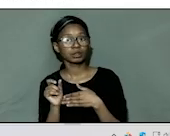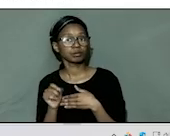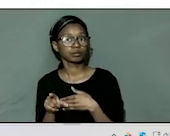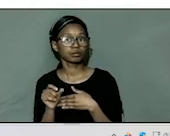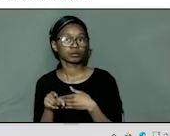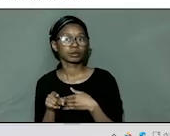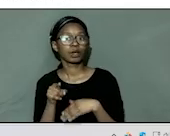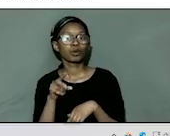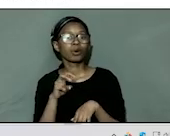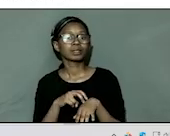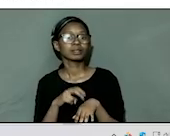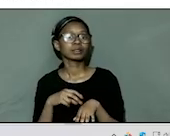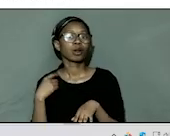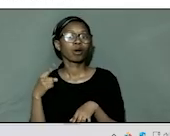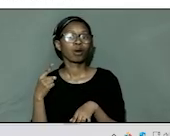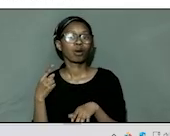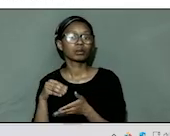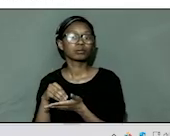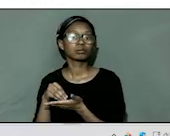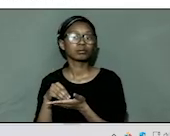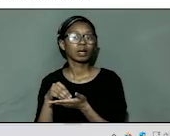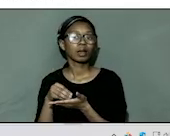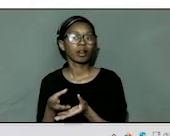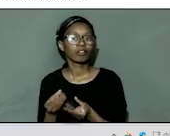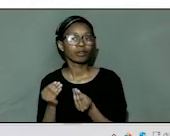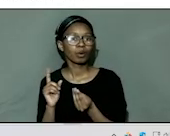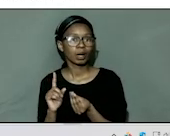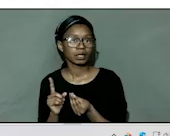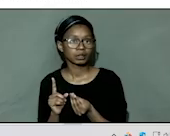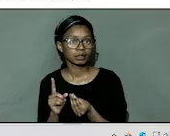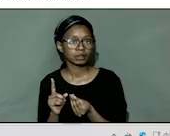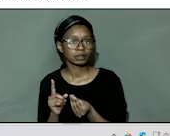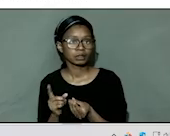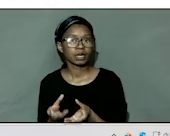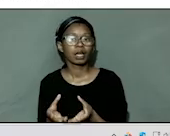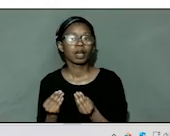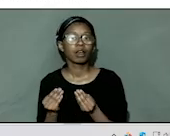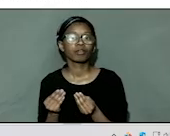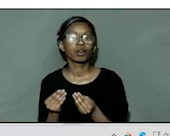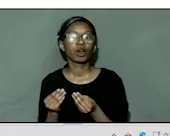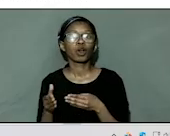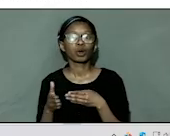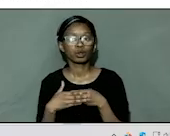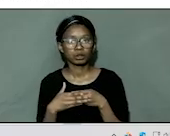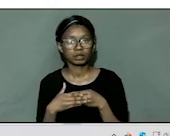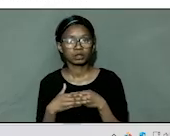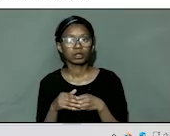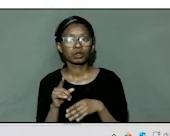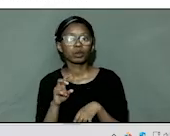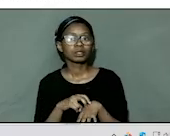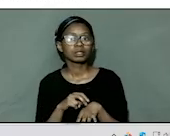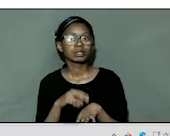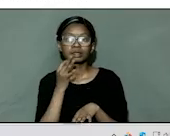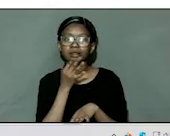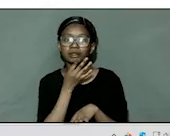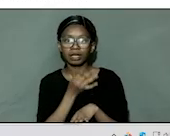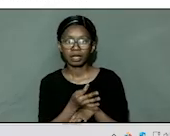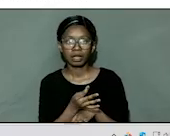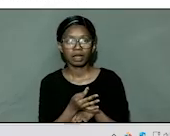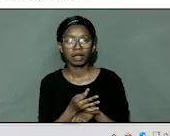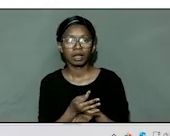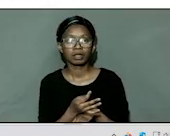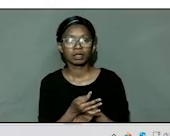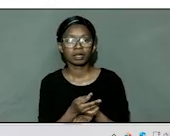you must always come with a what? With a conclusion by stating that a